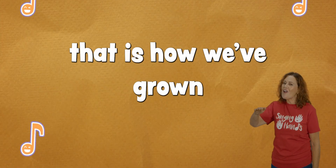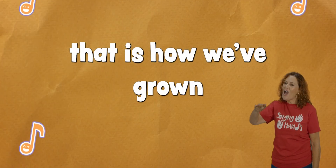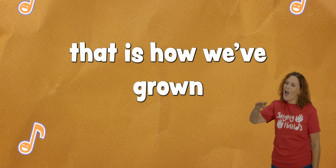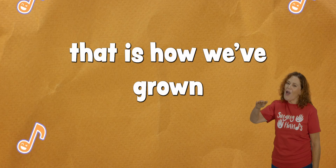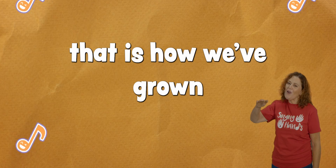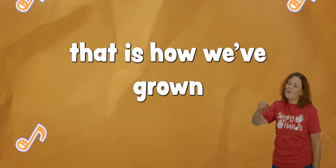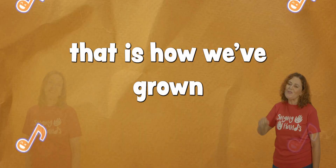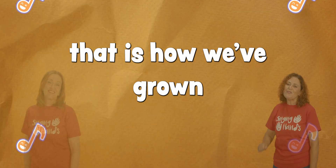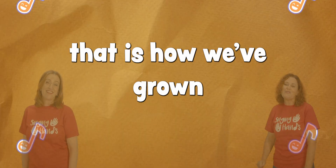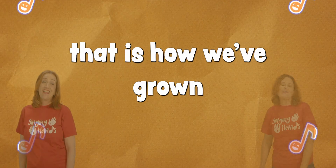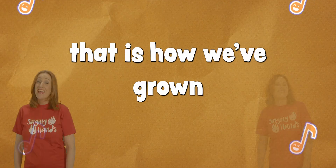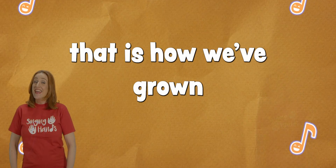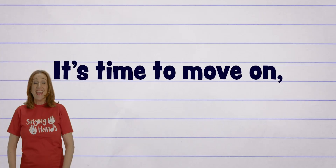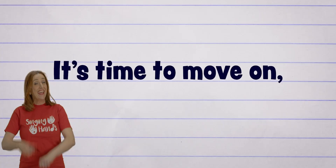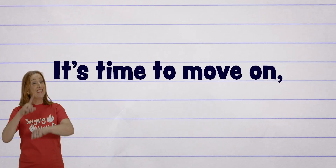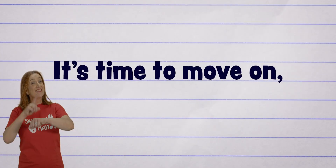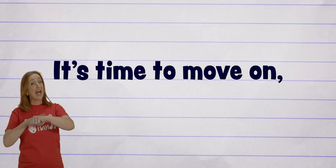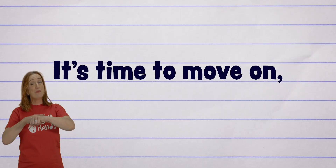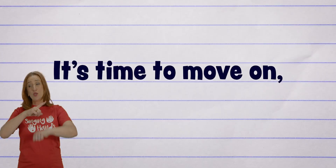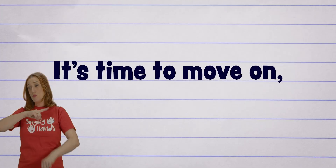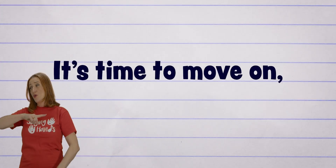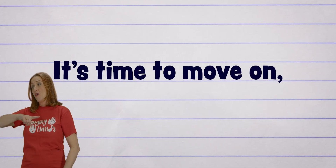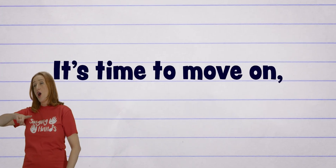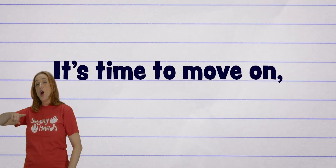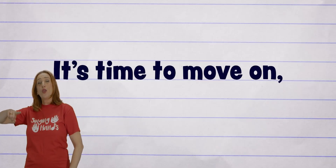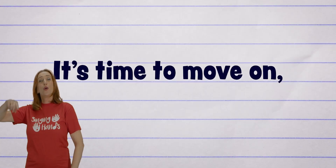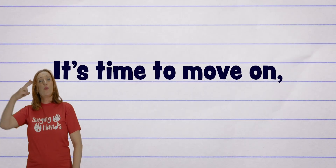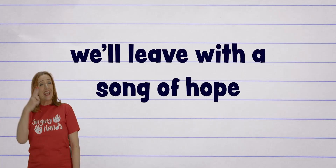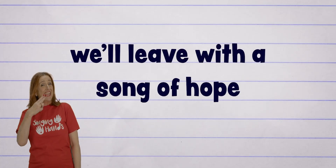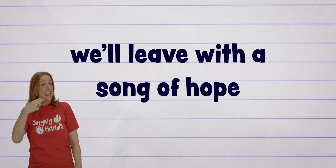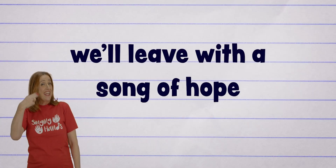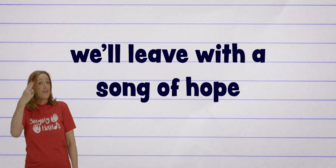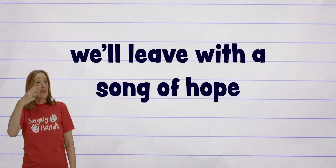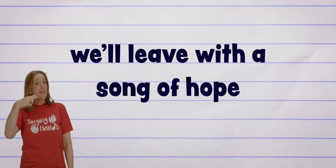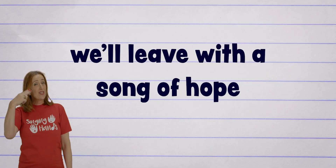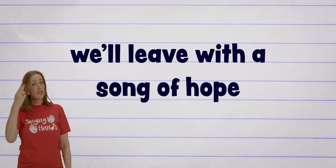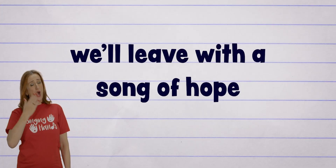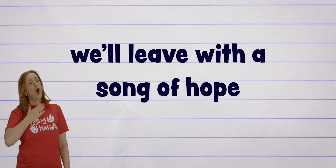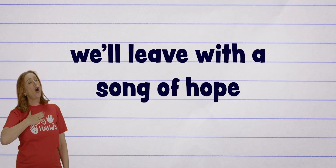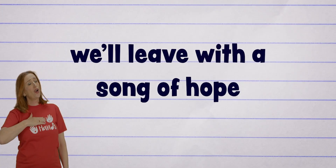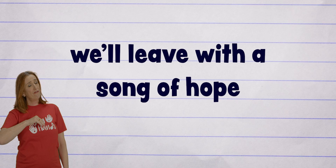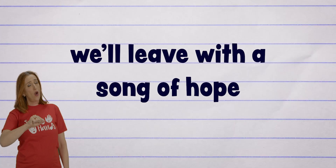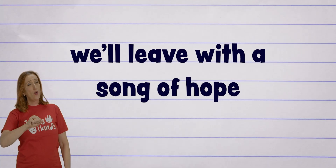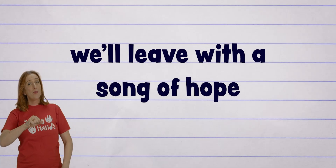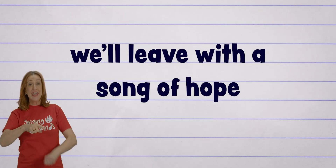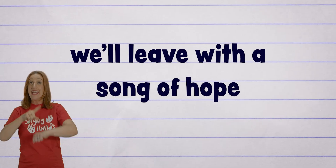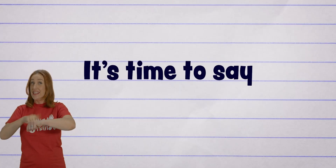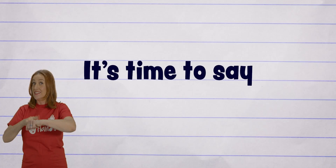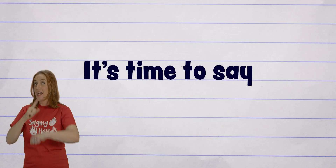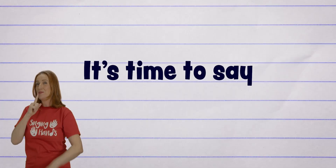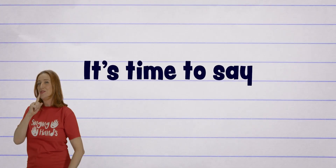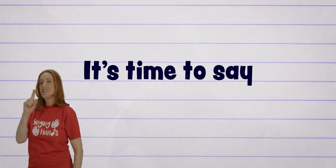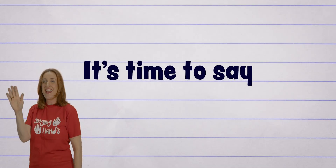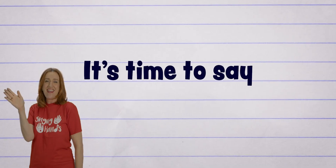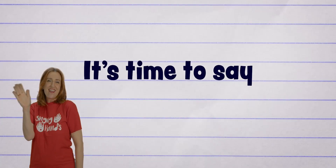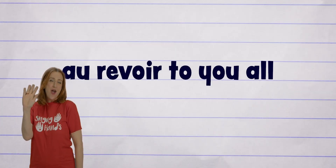we grow. It's time to be home. We'll leave with a song of heart.